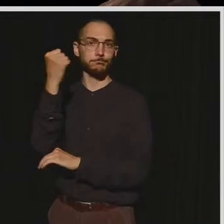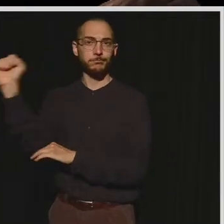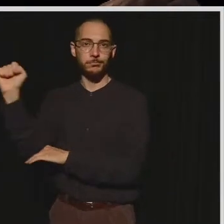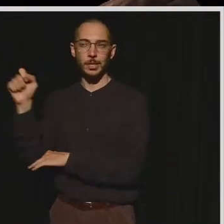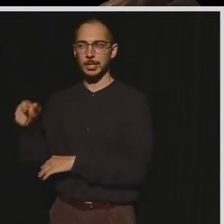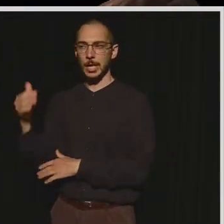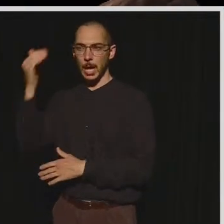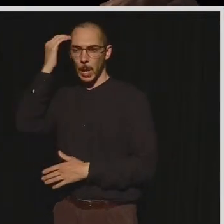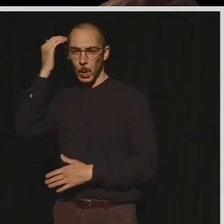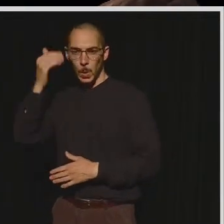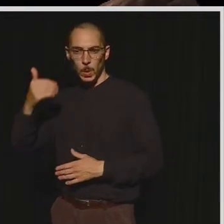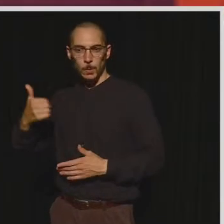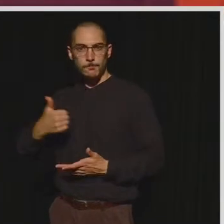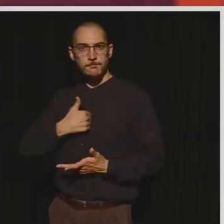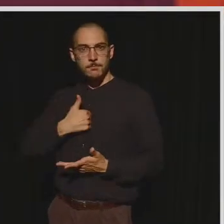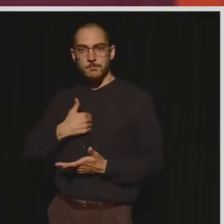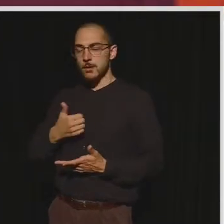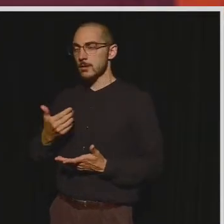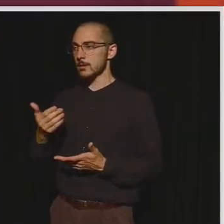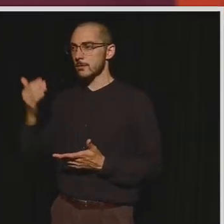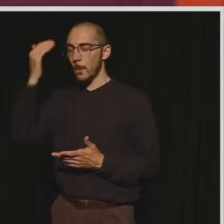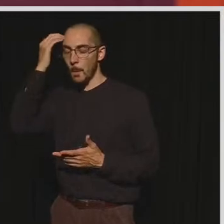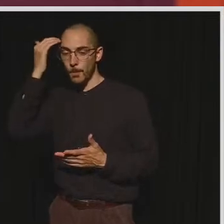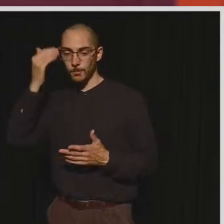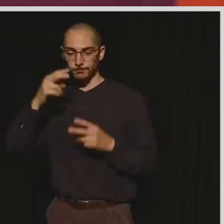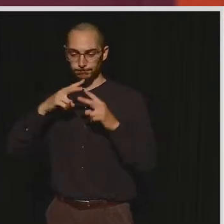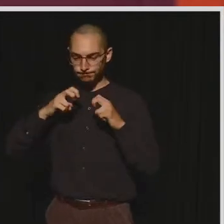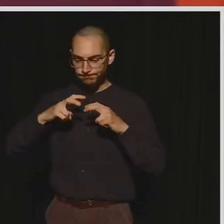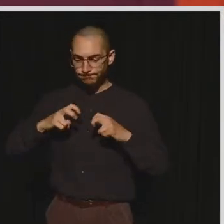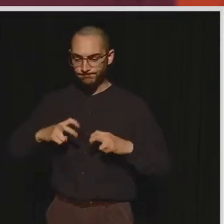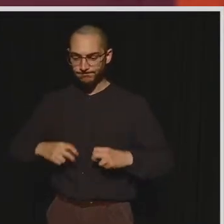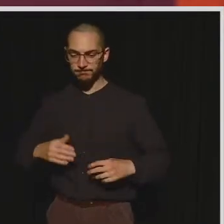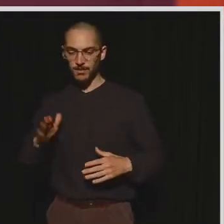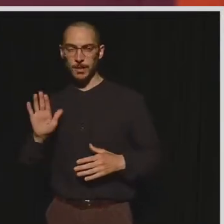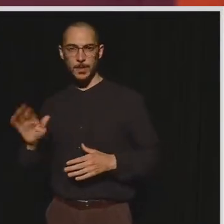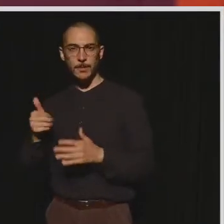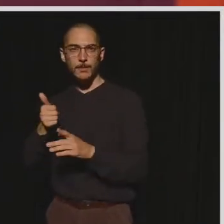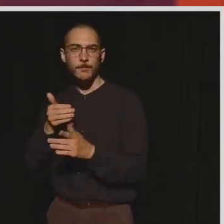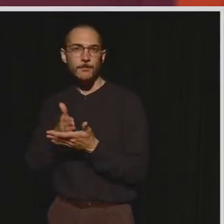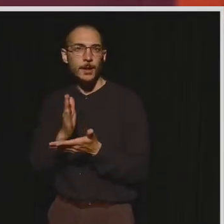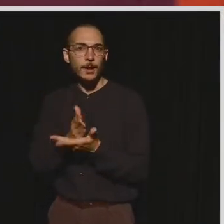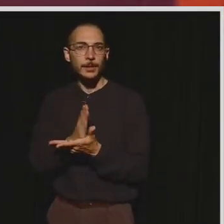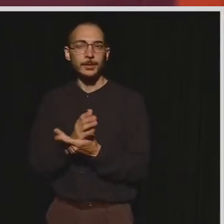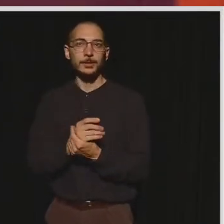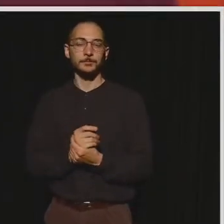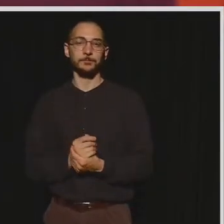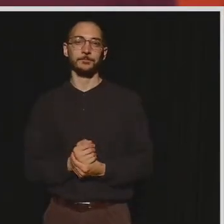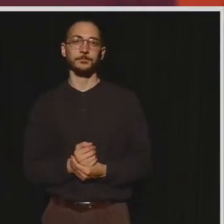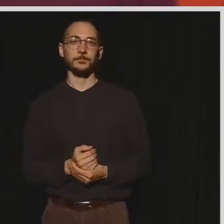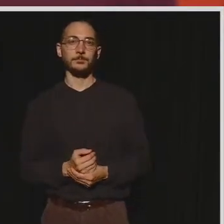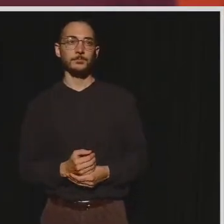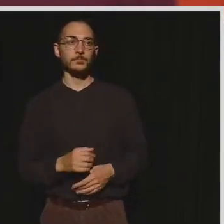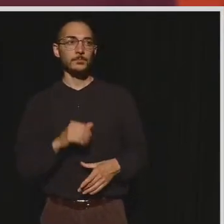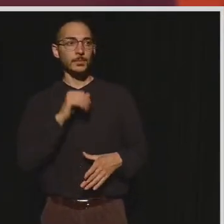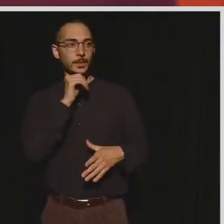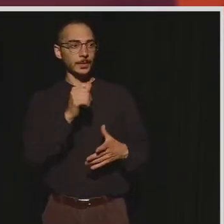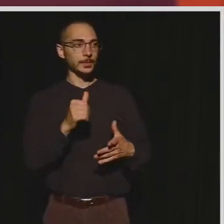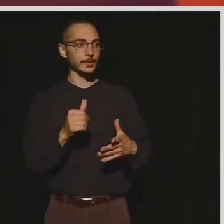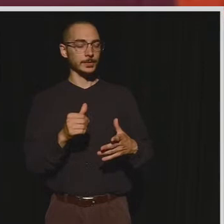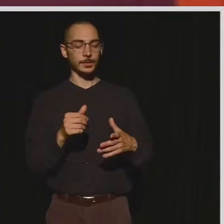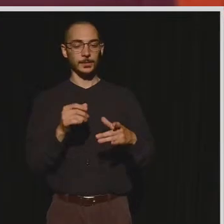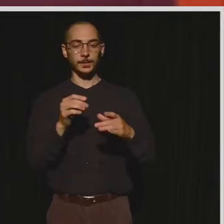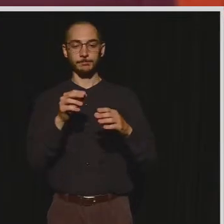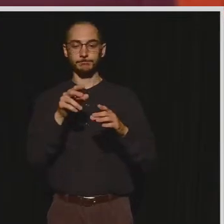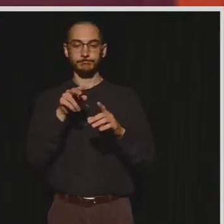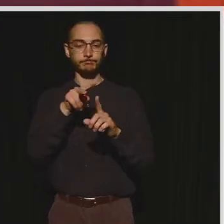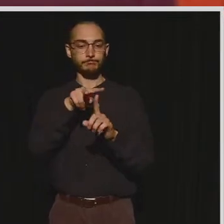into focus on the details. Like it's not just a pullback to say, oh, this wonderful thing. It's like a zoom in to what